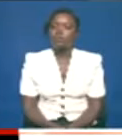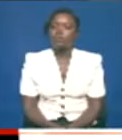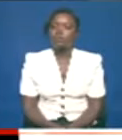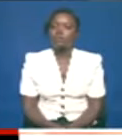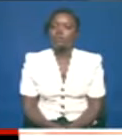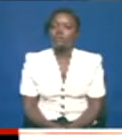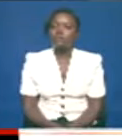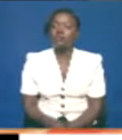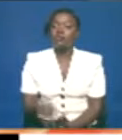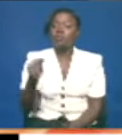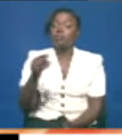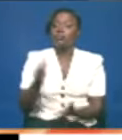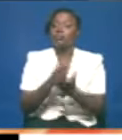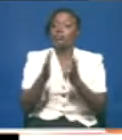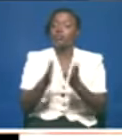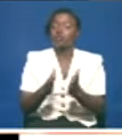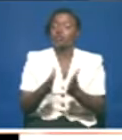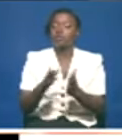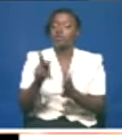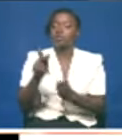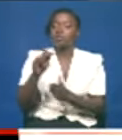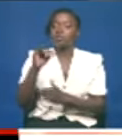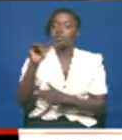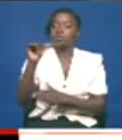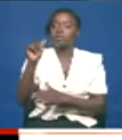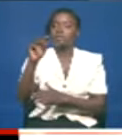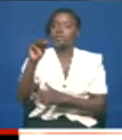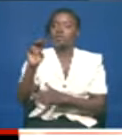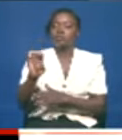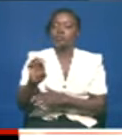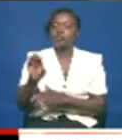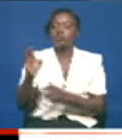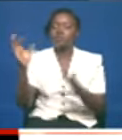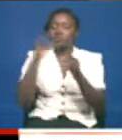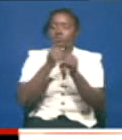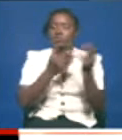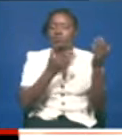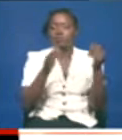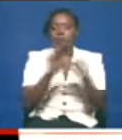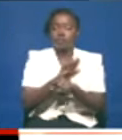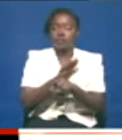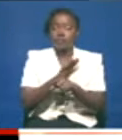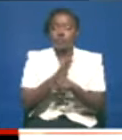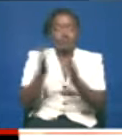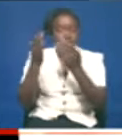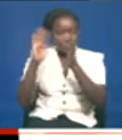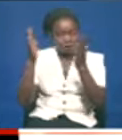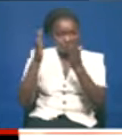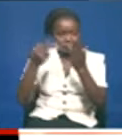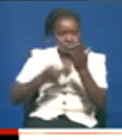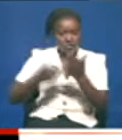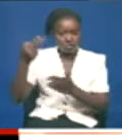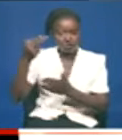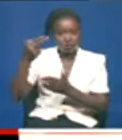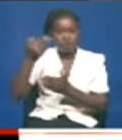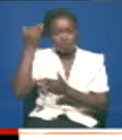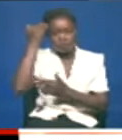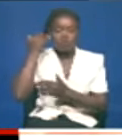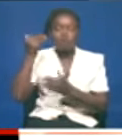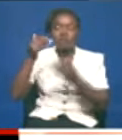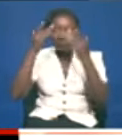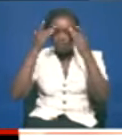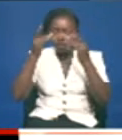Gospel singer Reuben Kigame and presidential hopeful has lauded the High Court decision to order Independent Electoral and